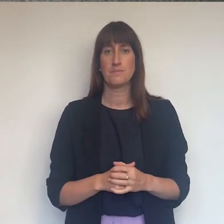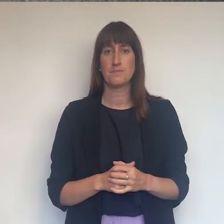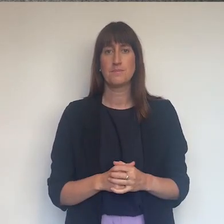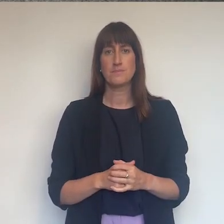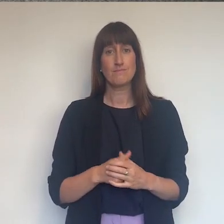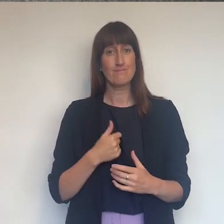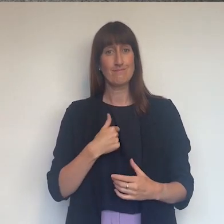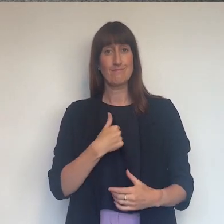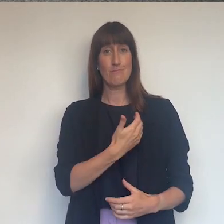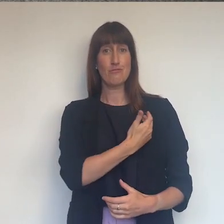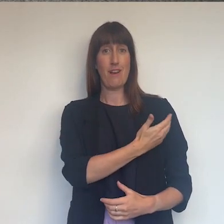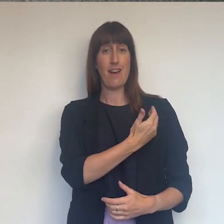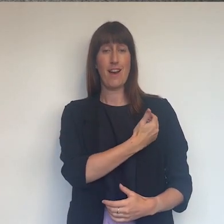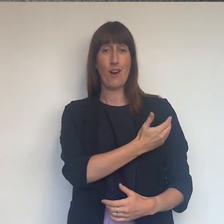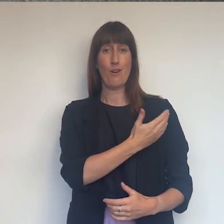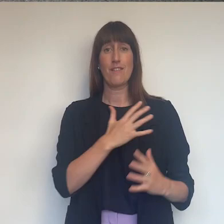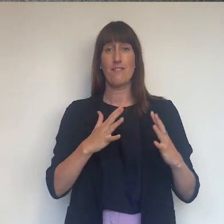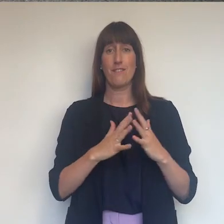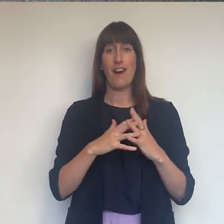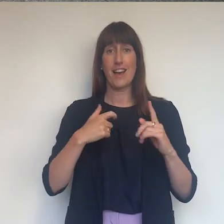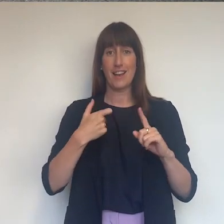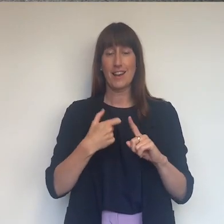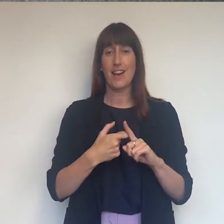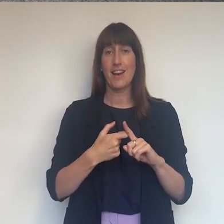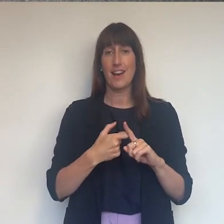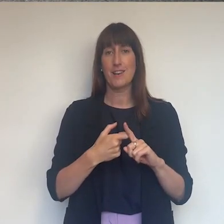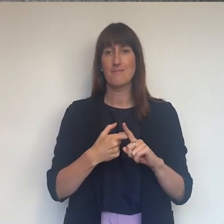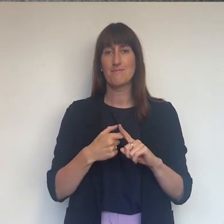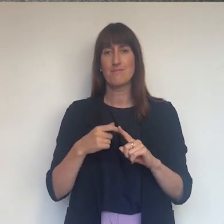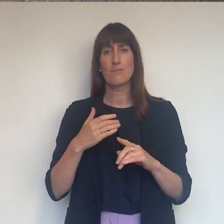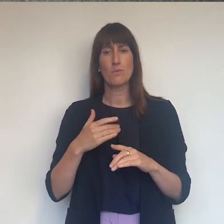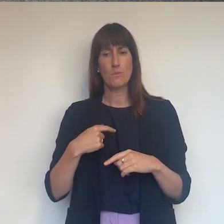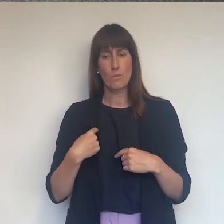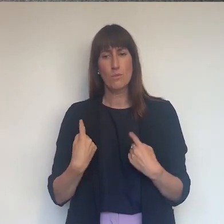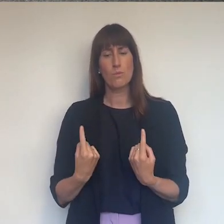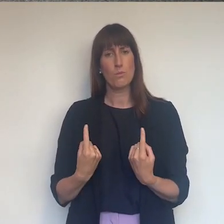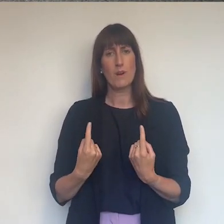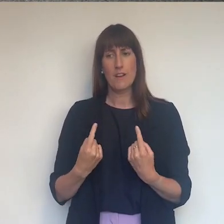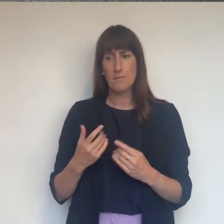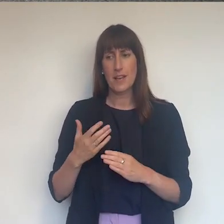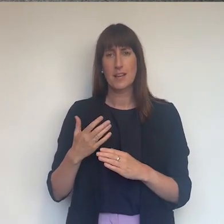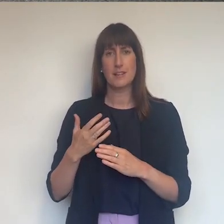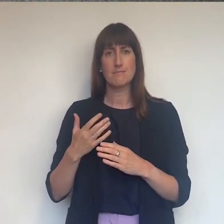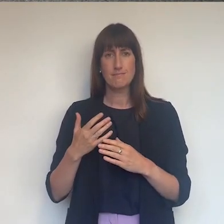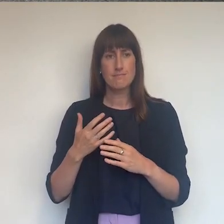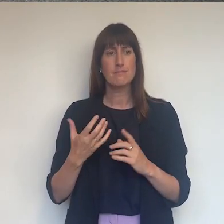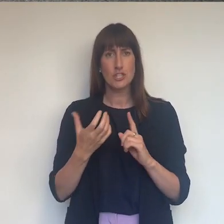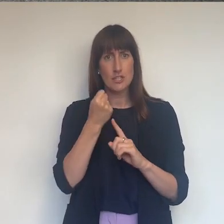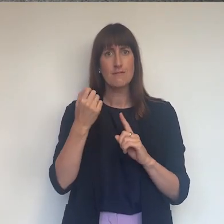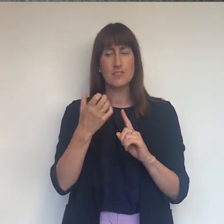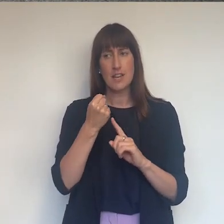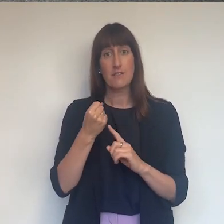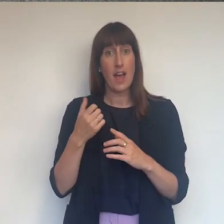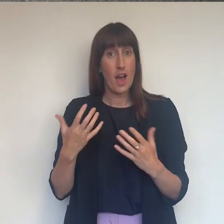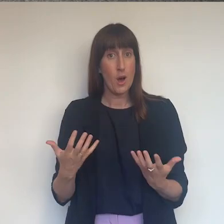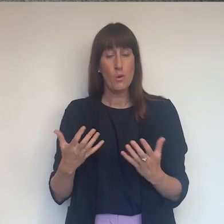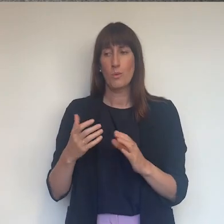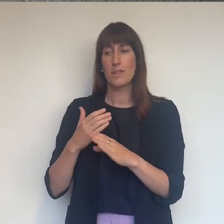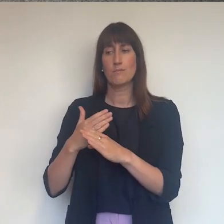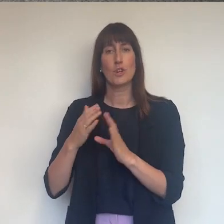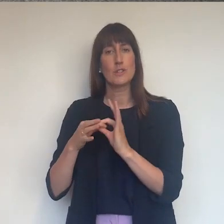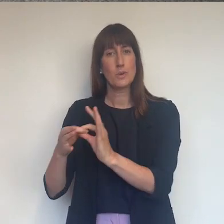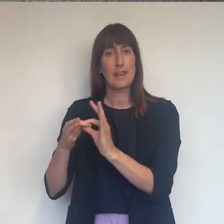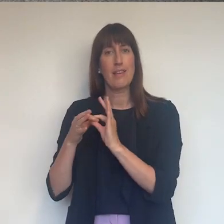really proud of Whaikaha and what we've been able to achieve in collaboration with